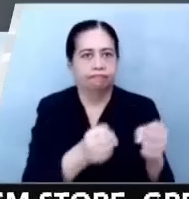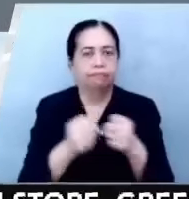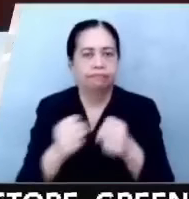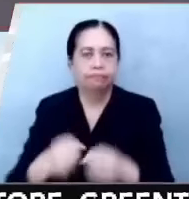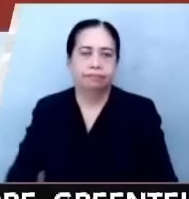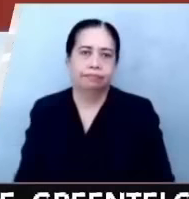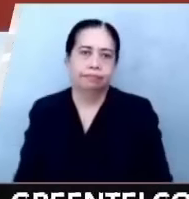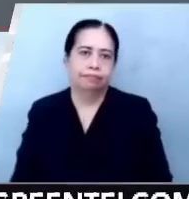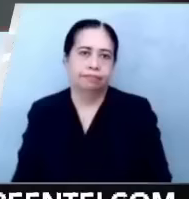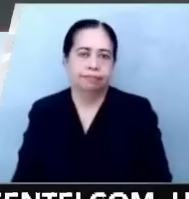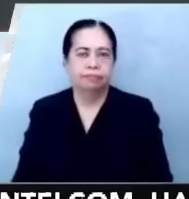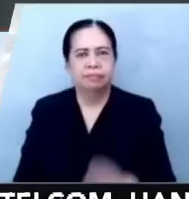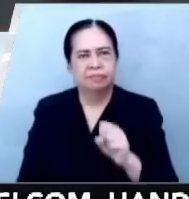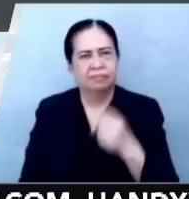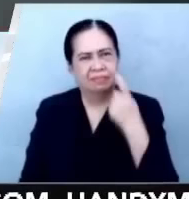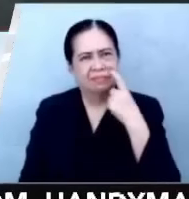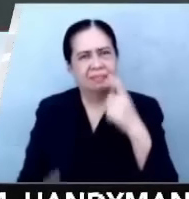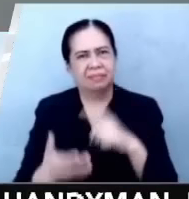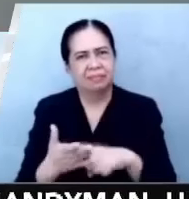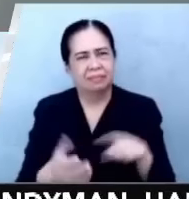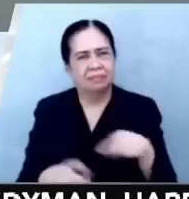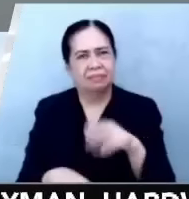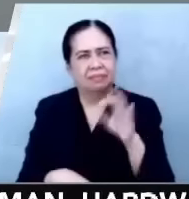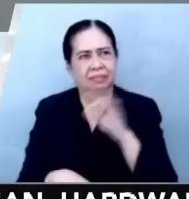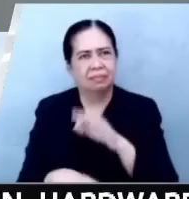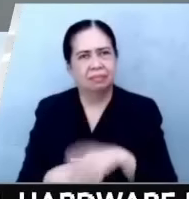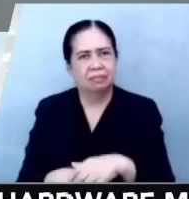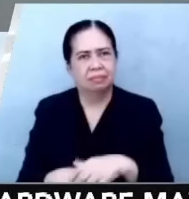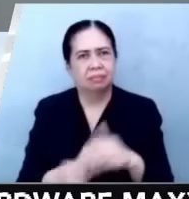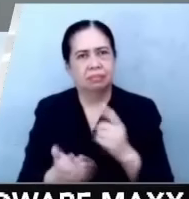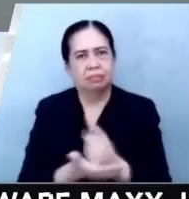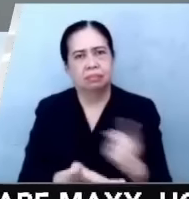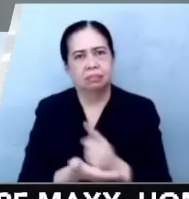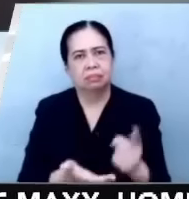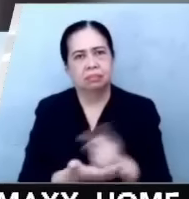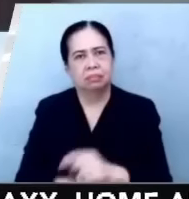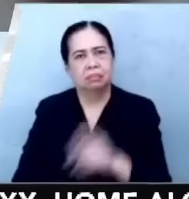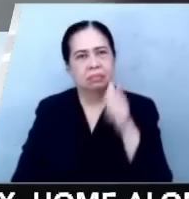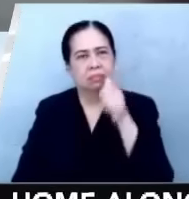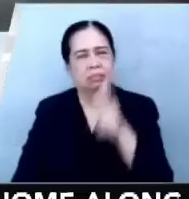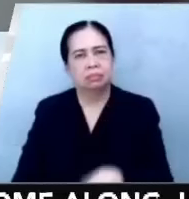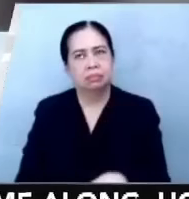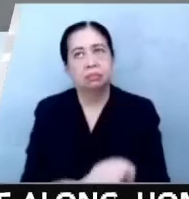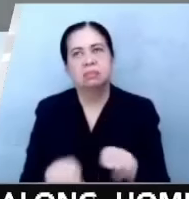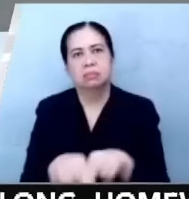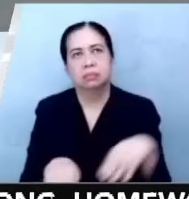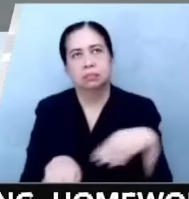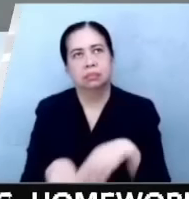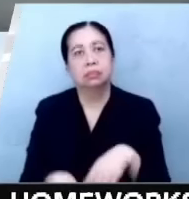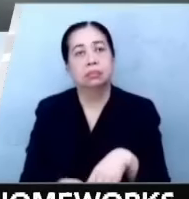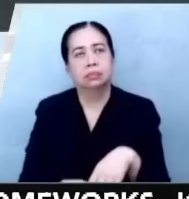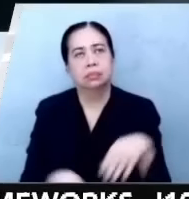ang napapansin po ng ating mga kababayan, linggo-linggo, parang normal na yung ganyan sitwasyon, ano?